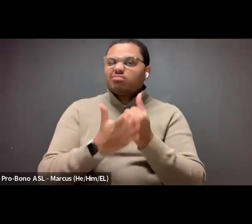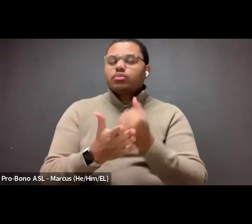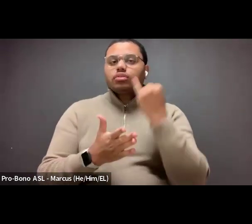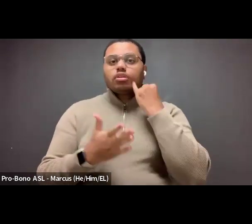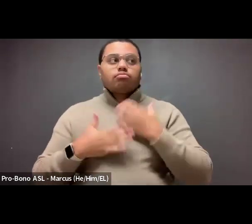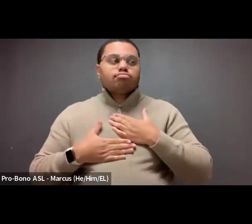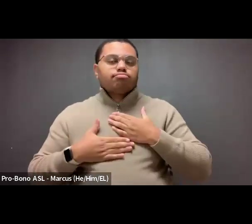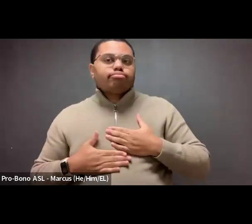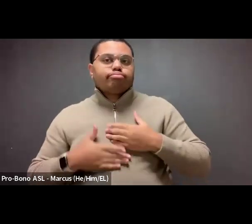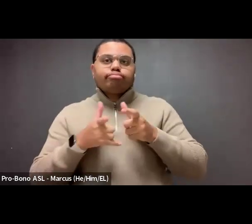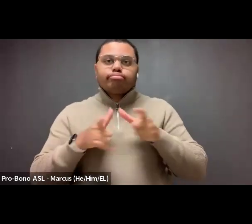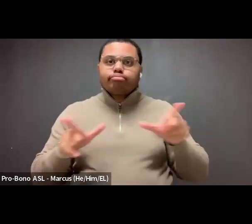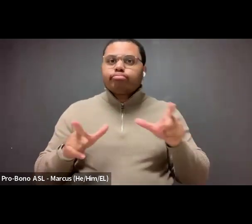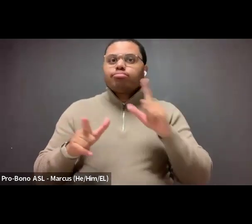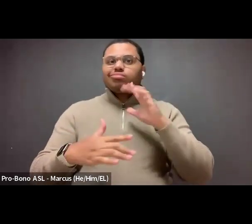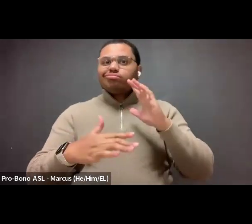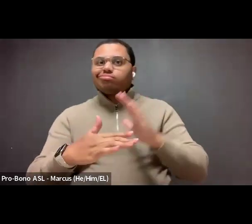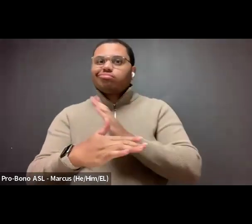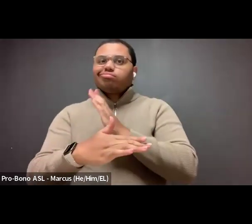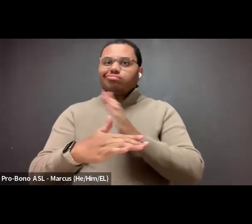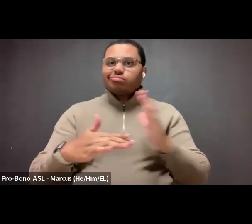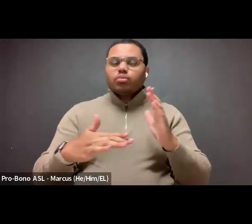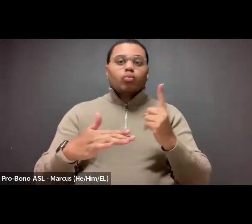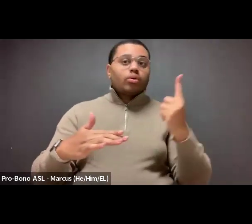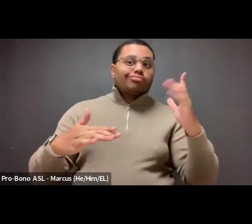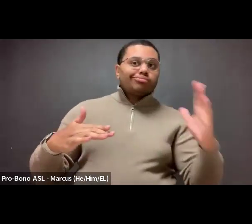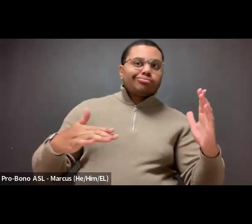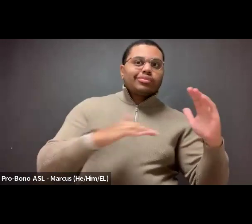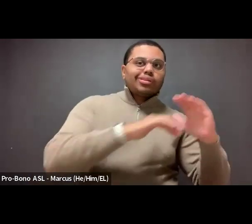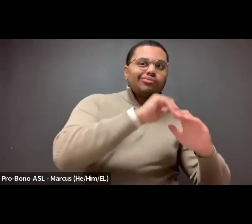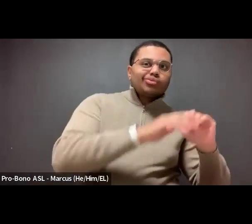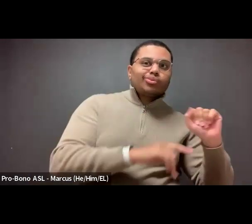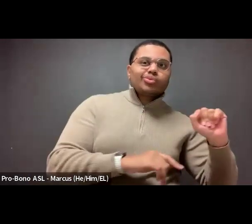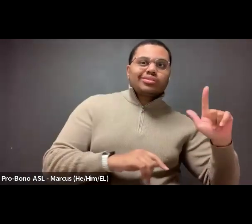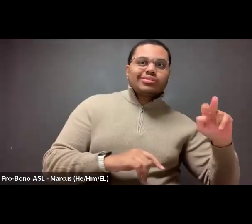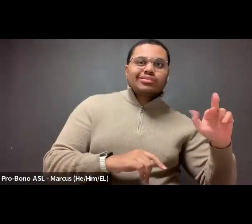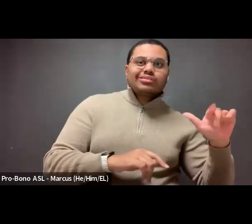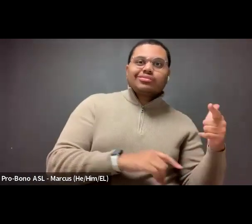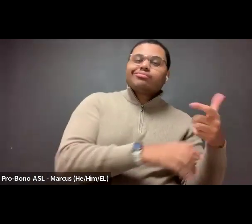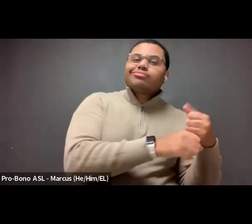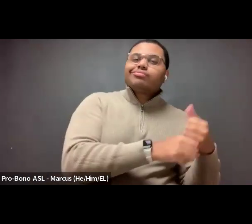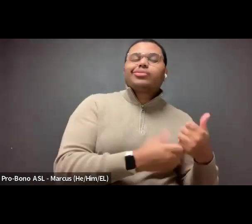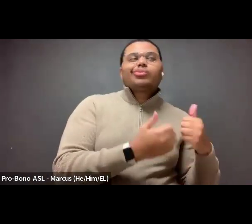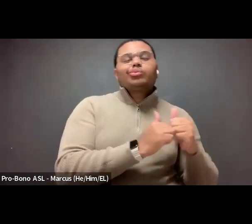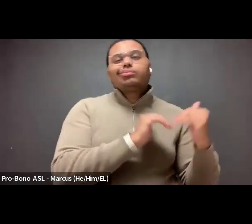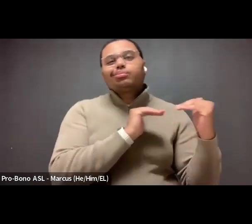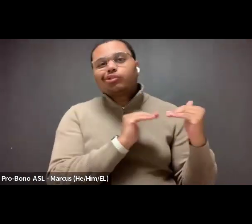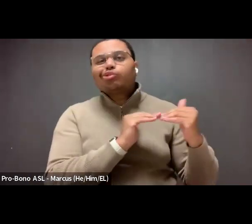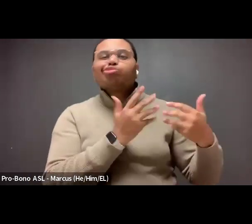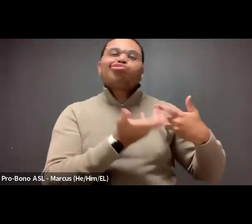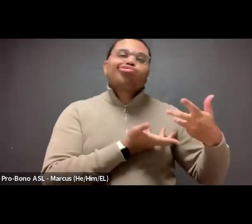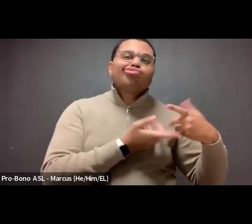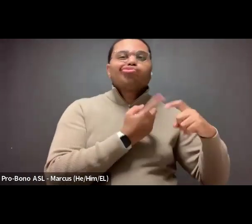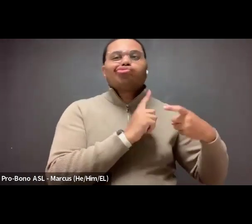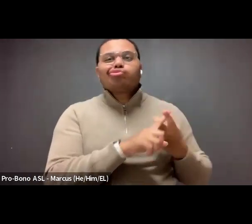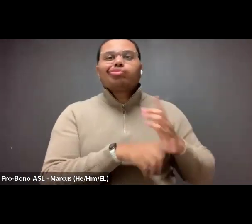language exists on a spectrum, at one end is comfortable slang, the words that we use with peers, friends, in reference